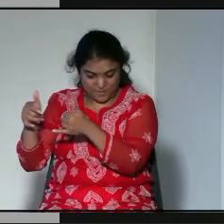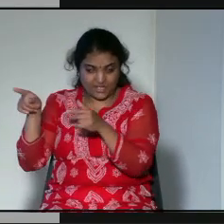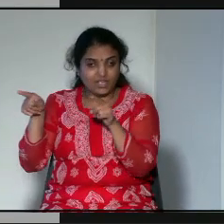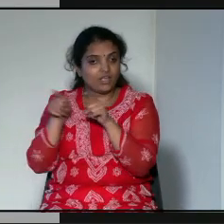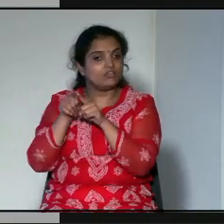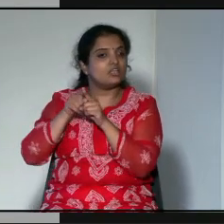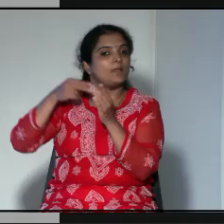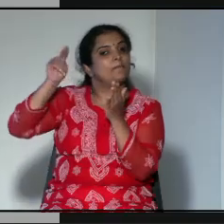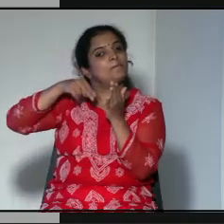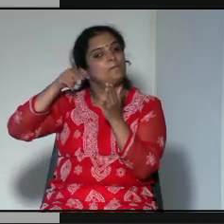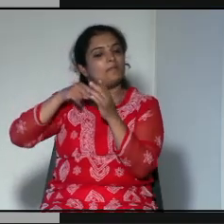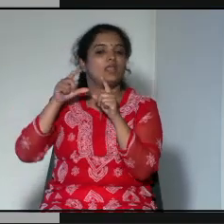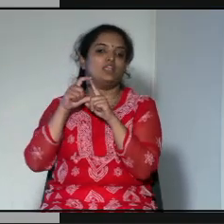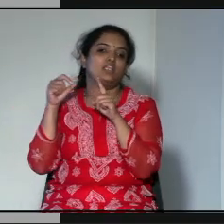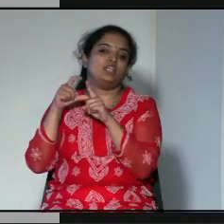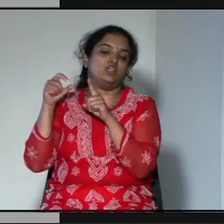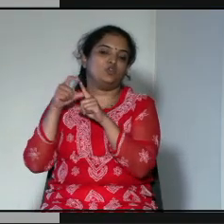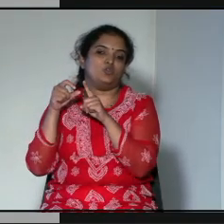Oof.